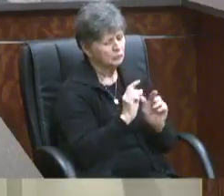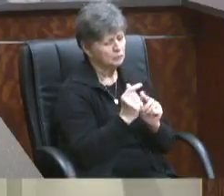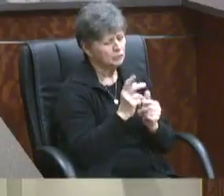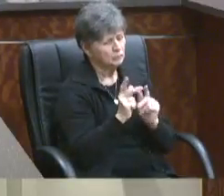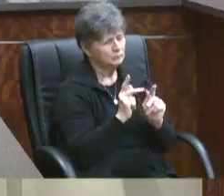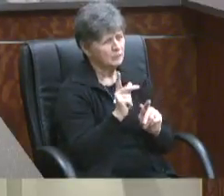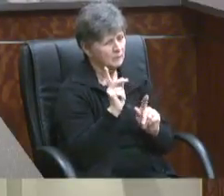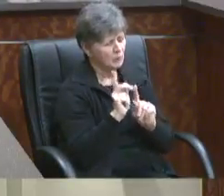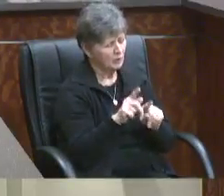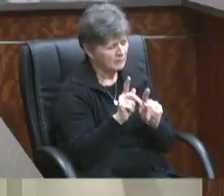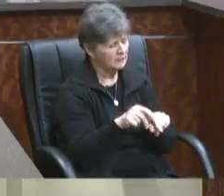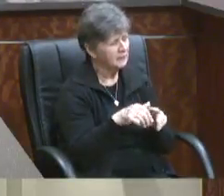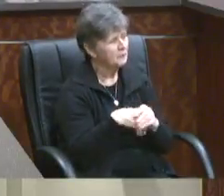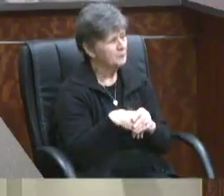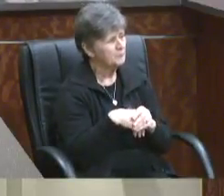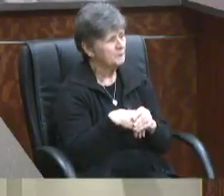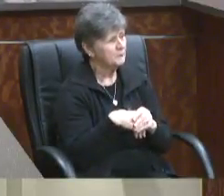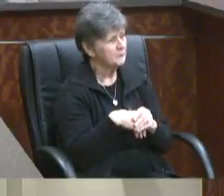there.